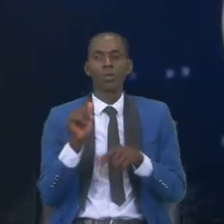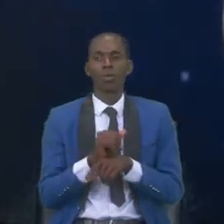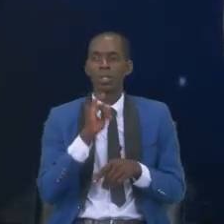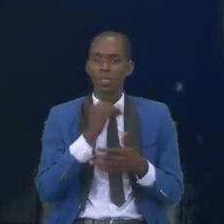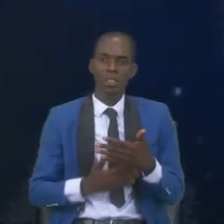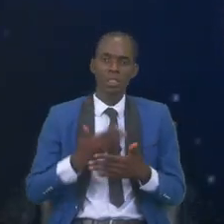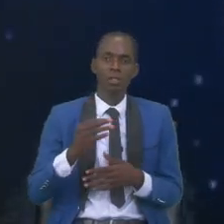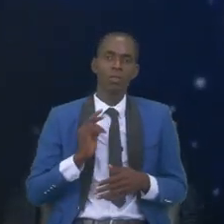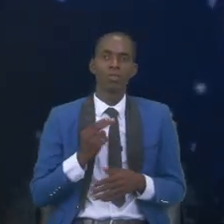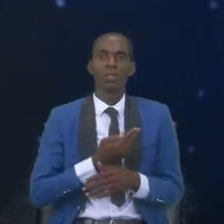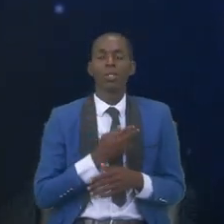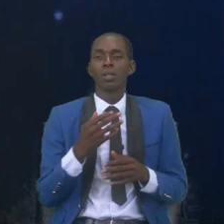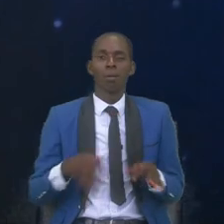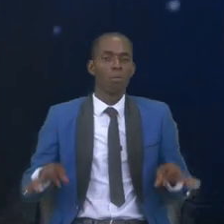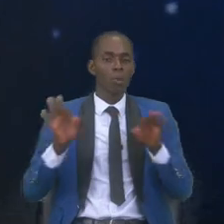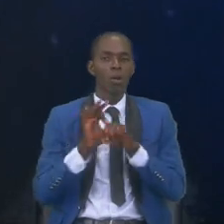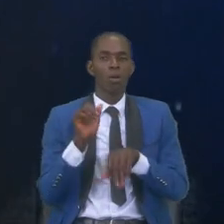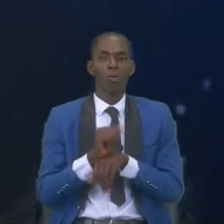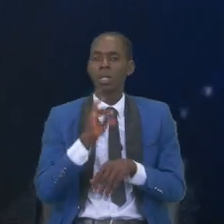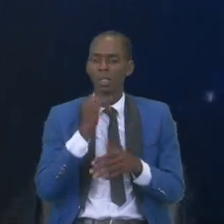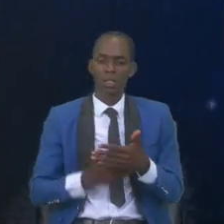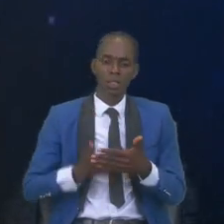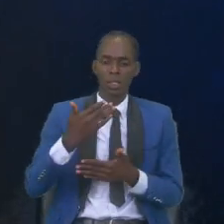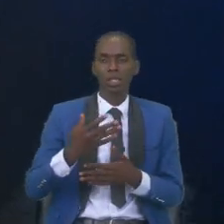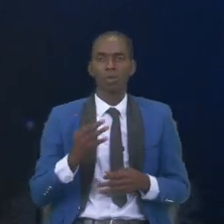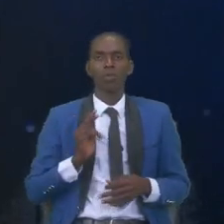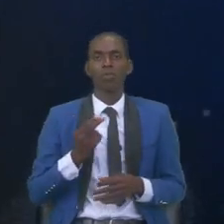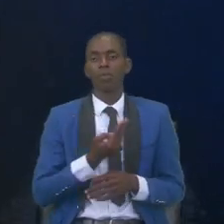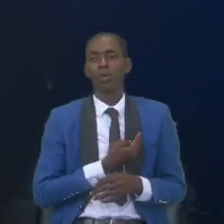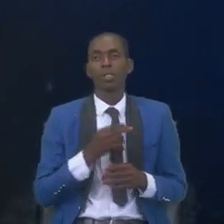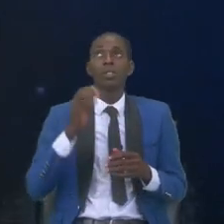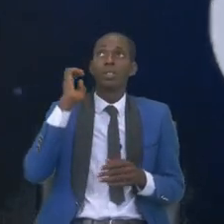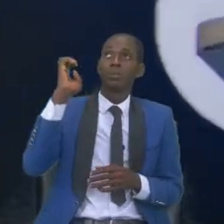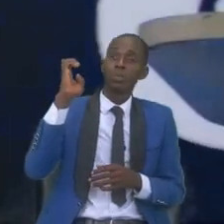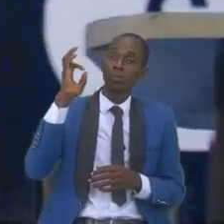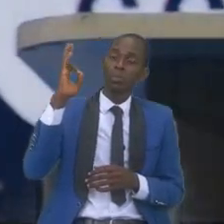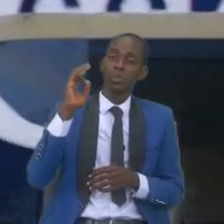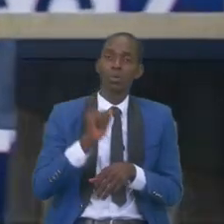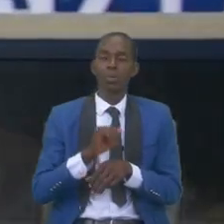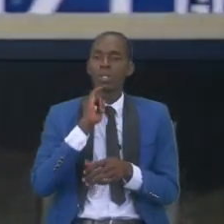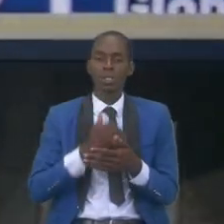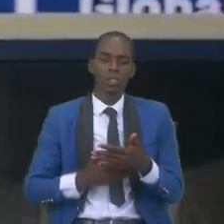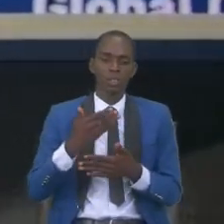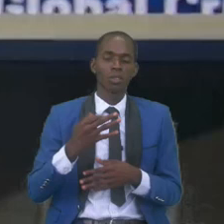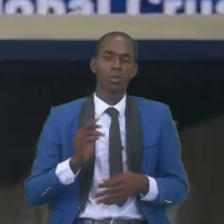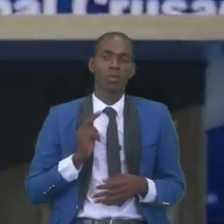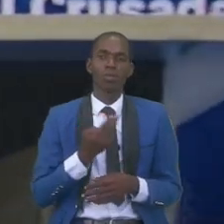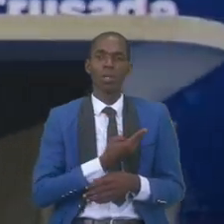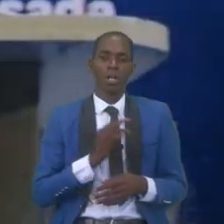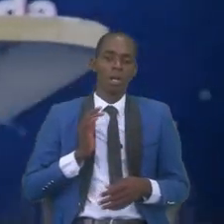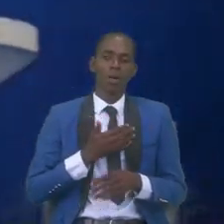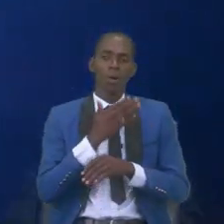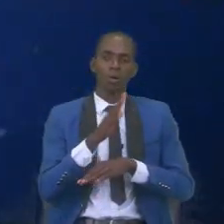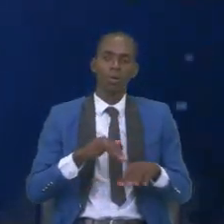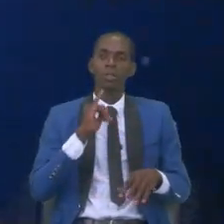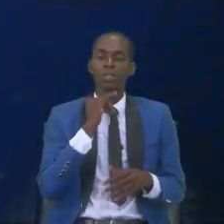important work ahead of us. Evangelistic work ahead of us. Our calling ahead of